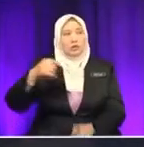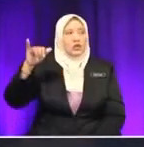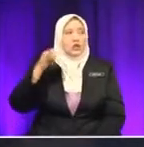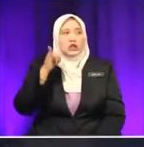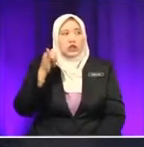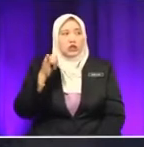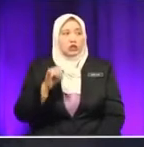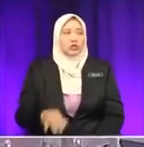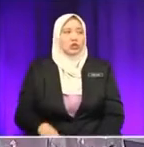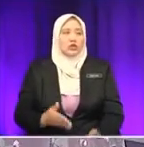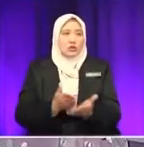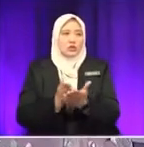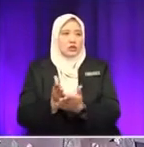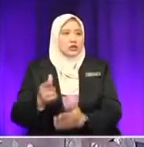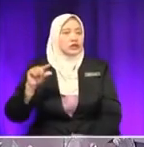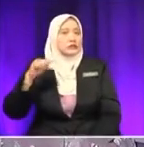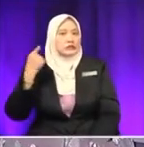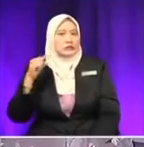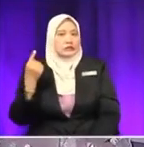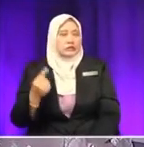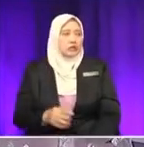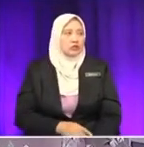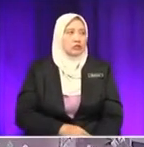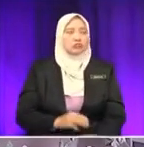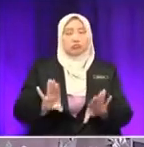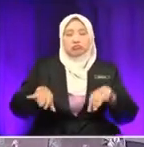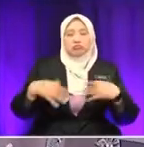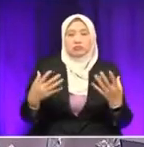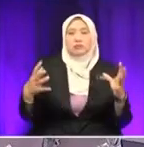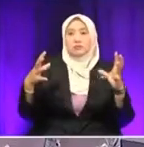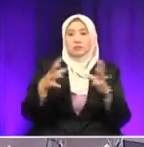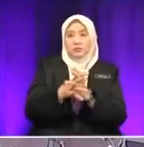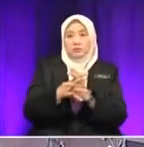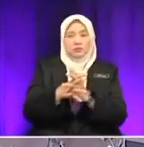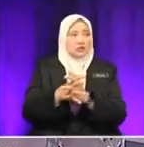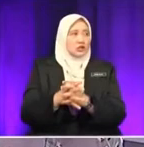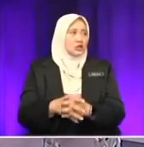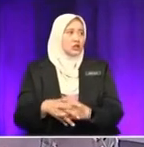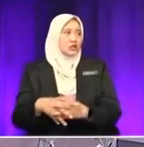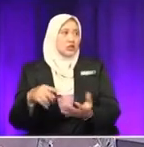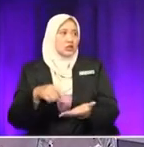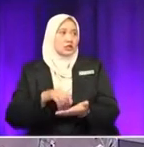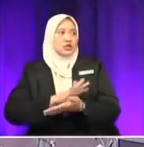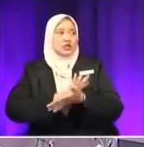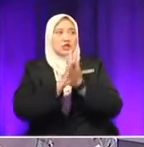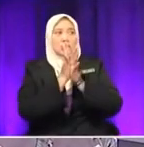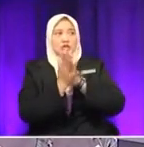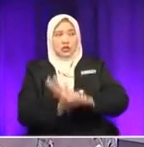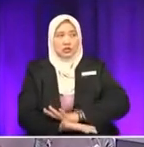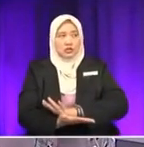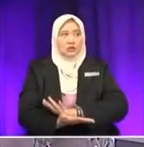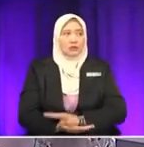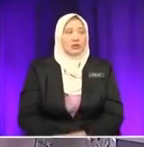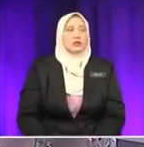And the second color will be green. So what happens if you combine these two colors? This is what is going to happen. So I'm going to take my